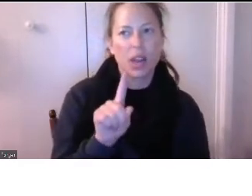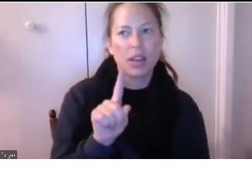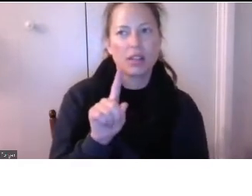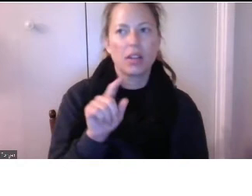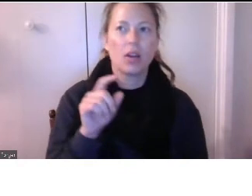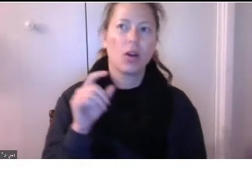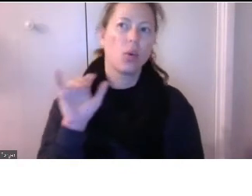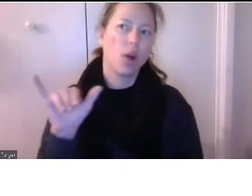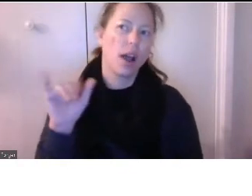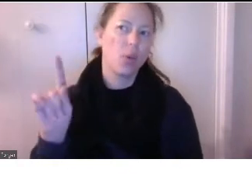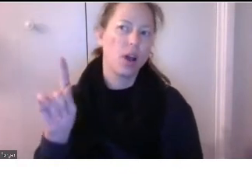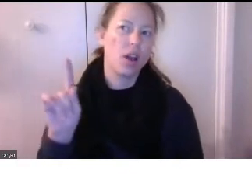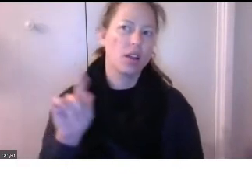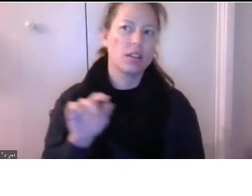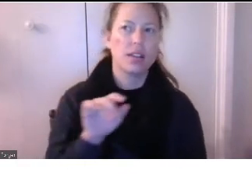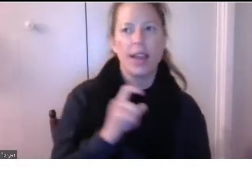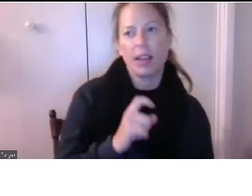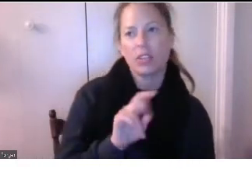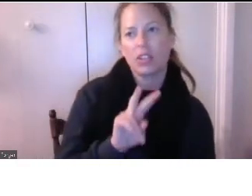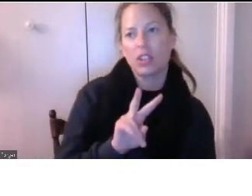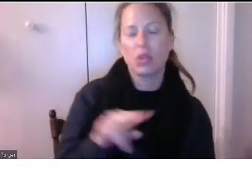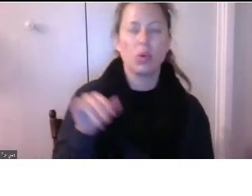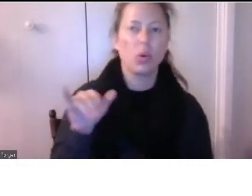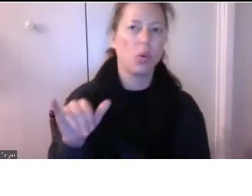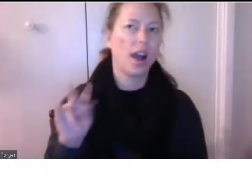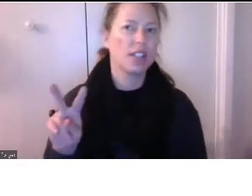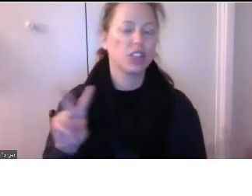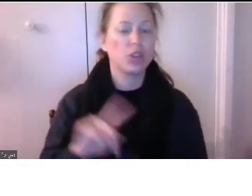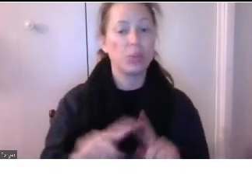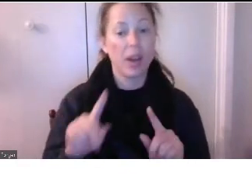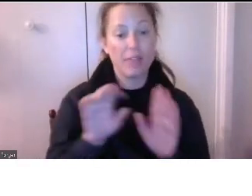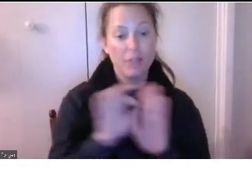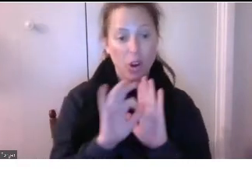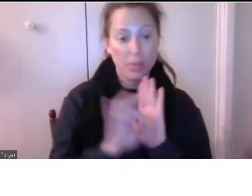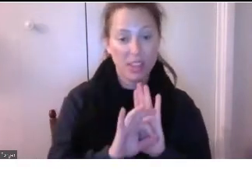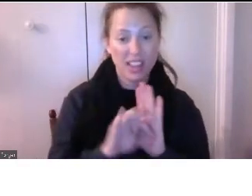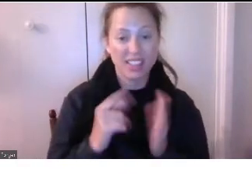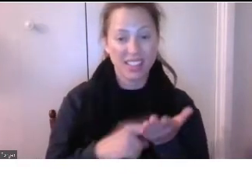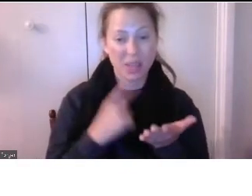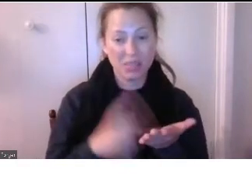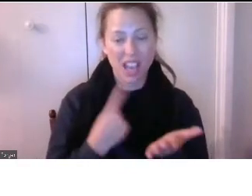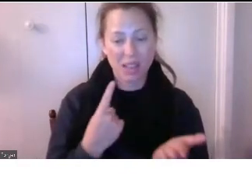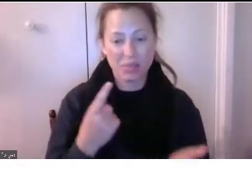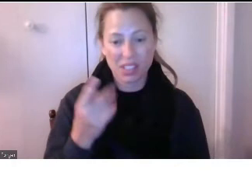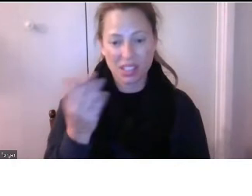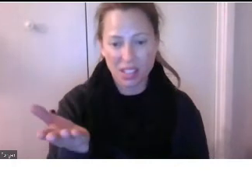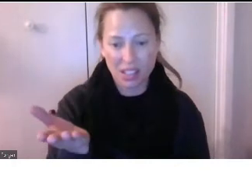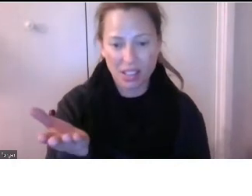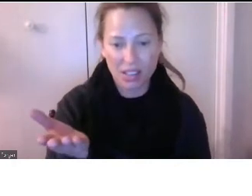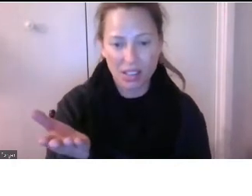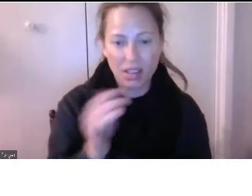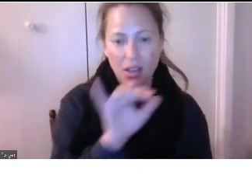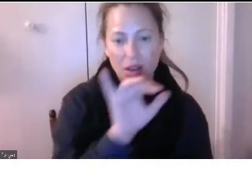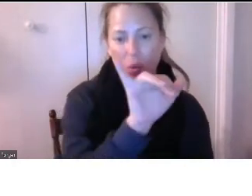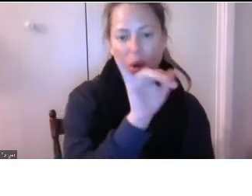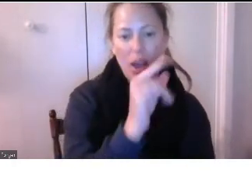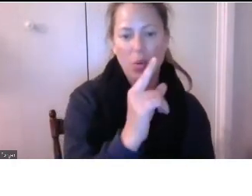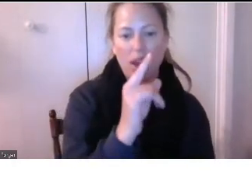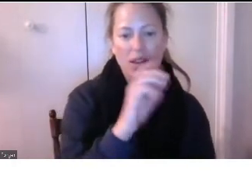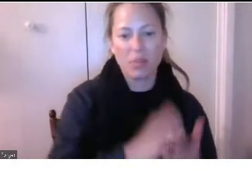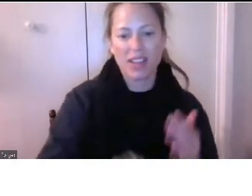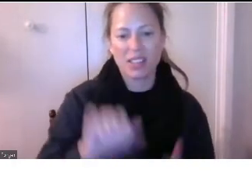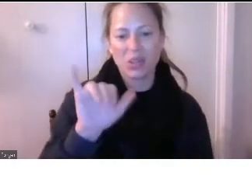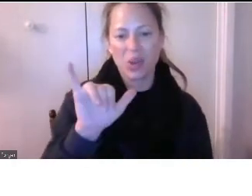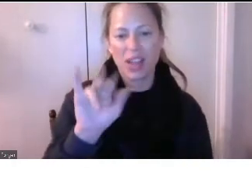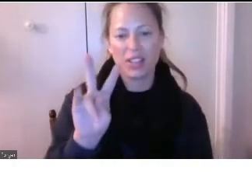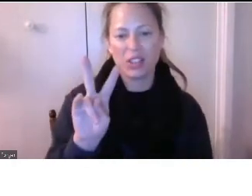y1, x2, y2. But when they do the formula, sometimes they do this, y1 minus